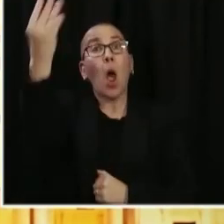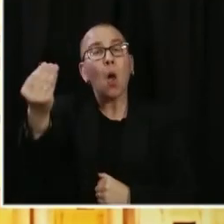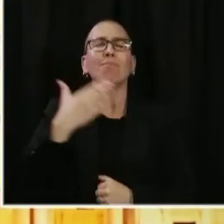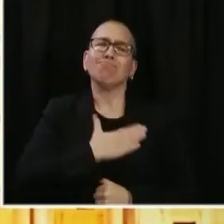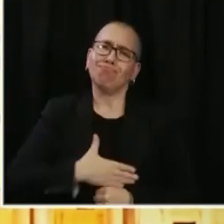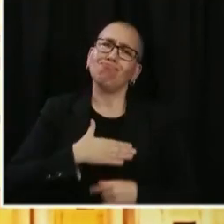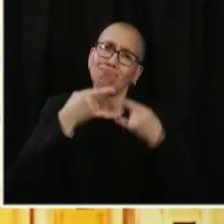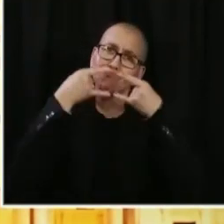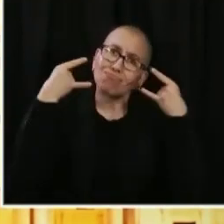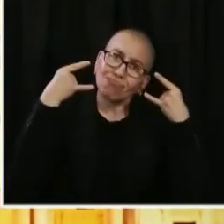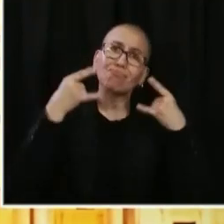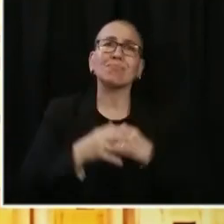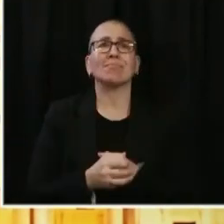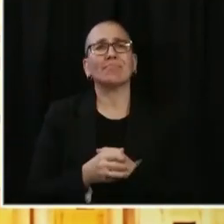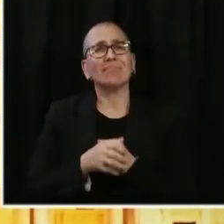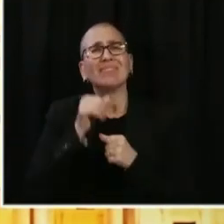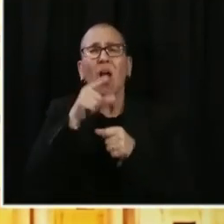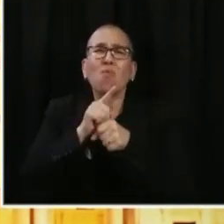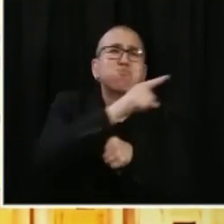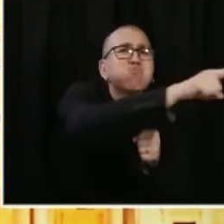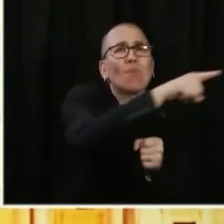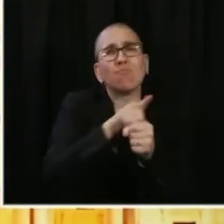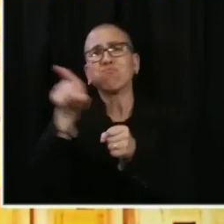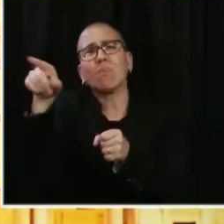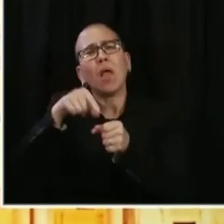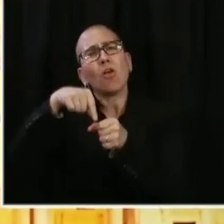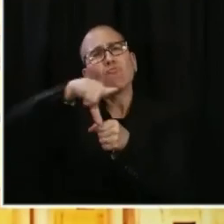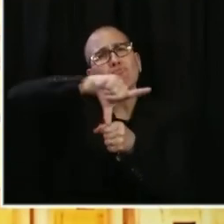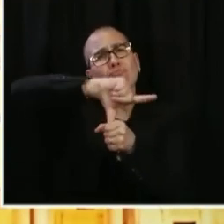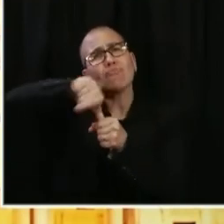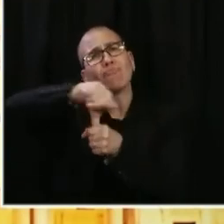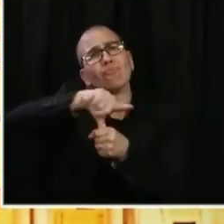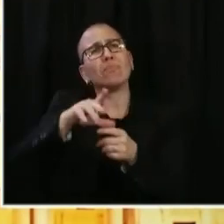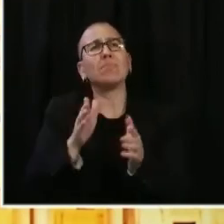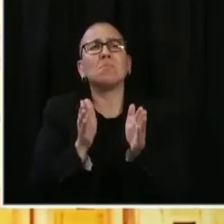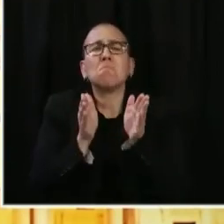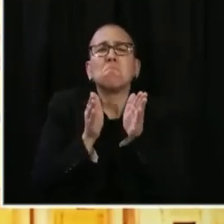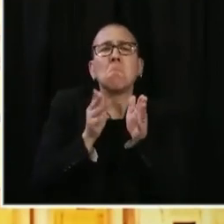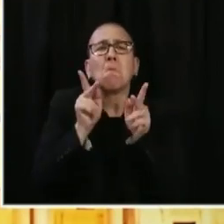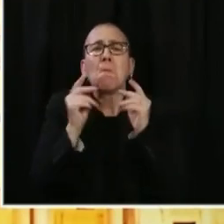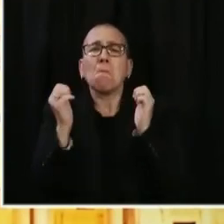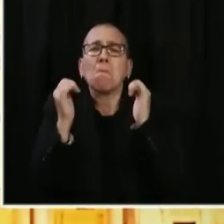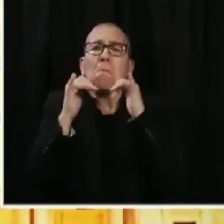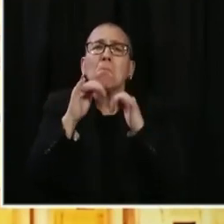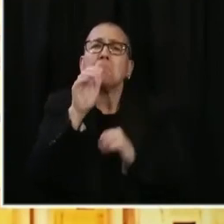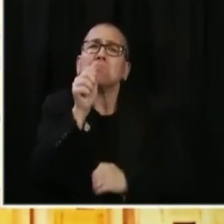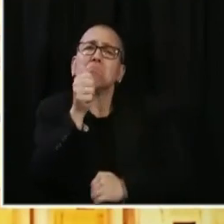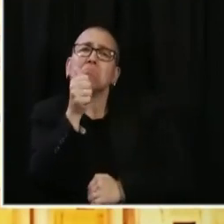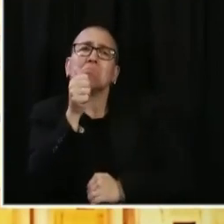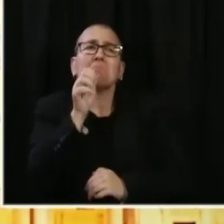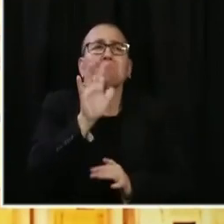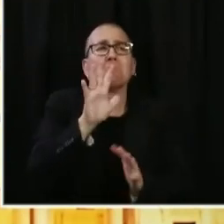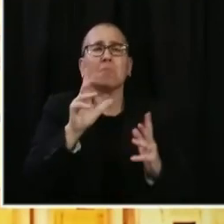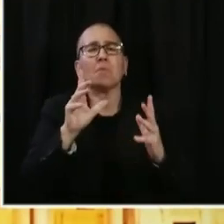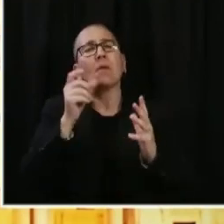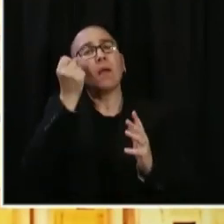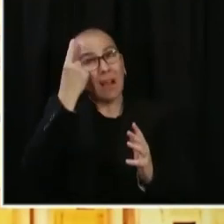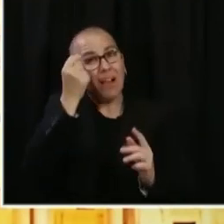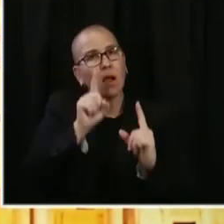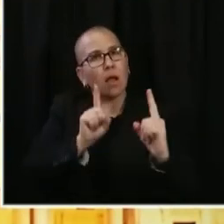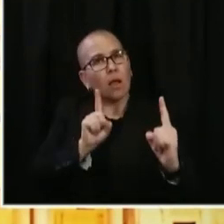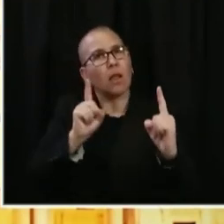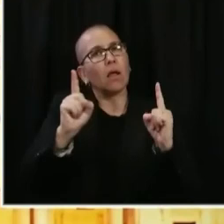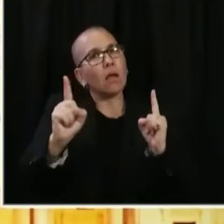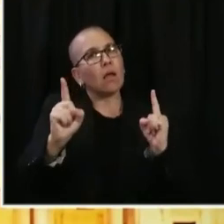to home if you have to travel, and gather only in groups of 10 or less, and keep 6 feet apart from each of you. Get tested, which